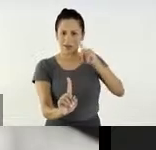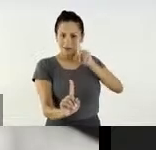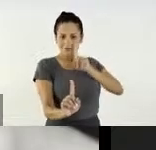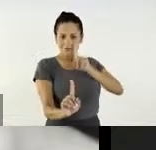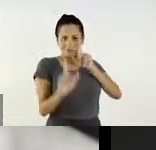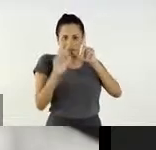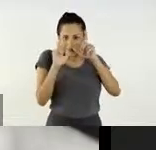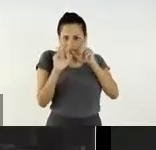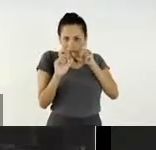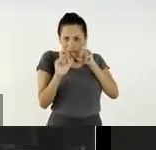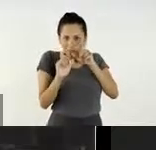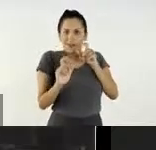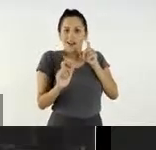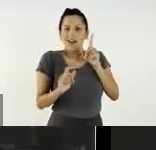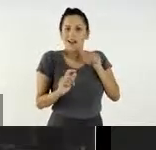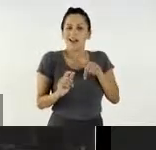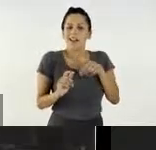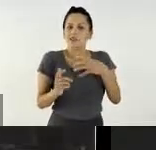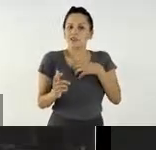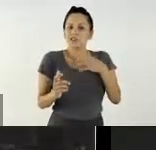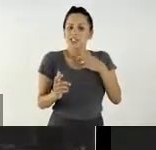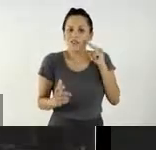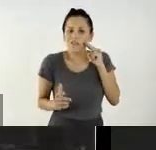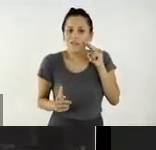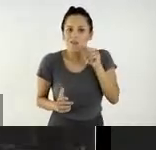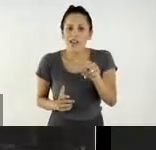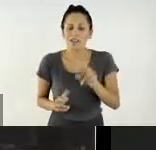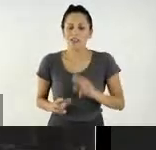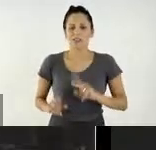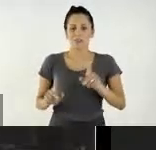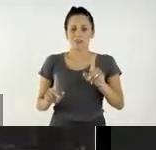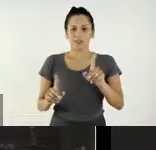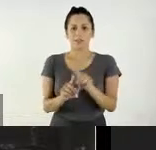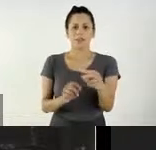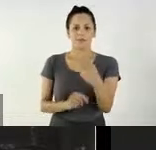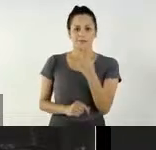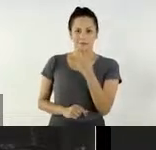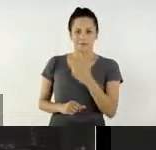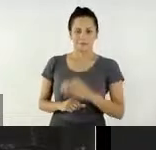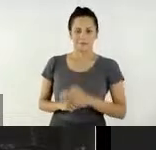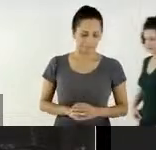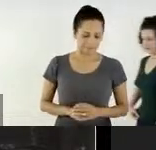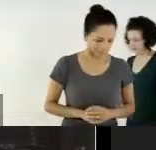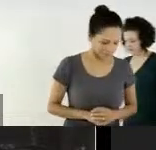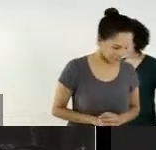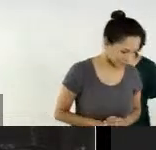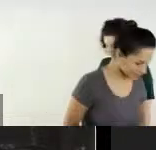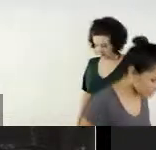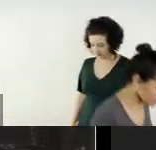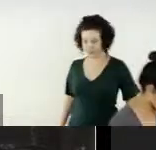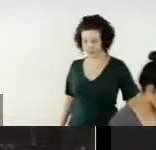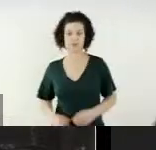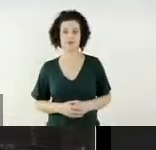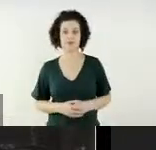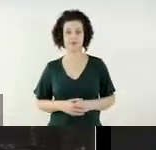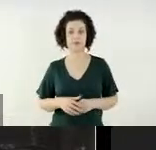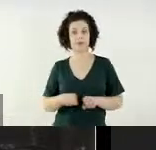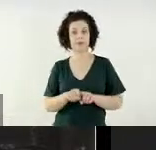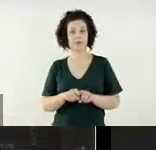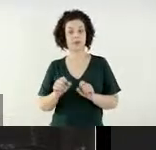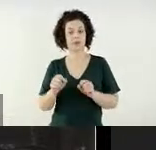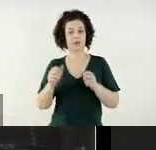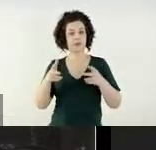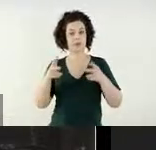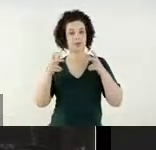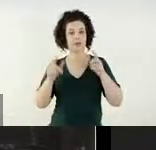seen. You may also notice it's sort of unmissable, the emphasis on nudity in these pictures and across